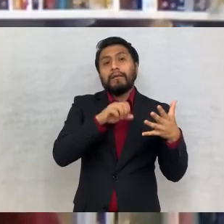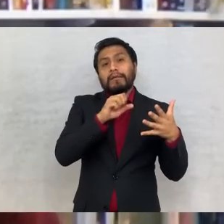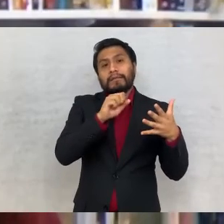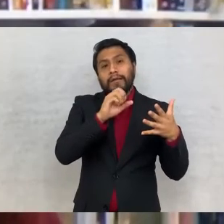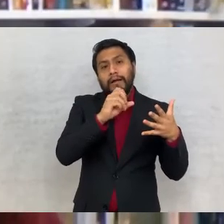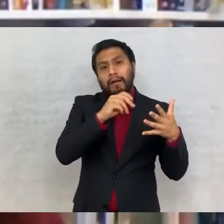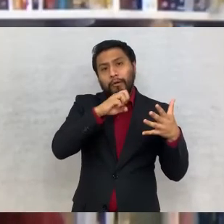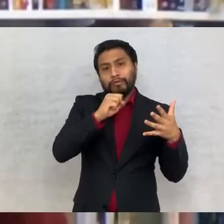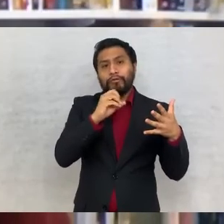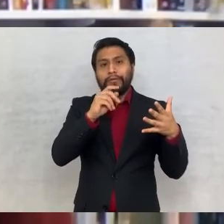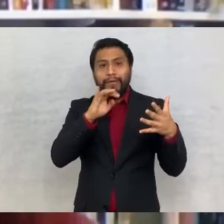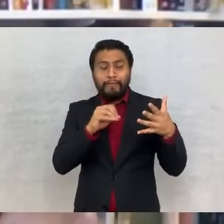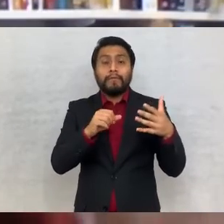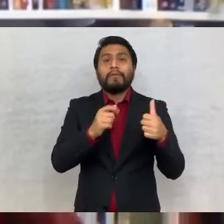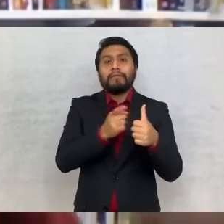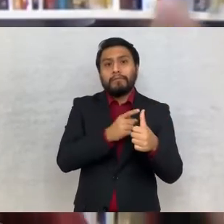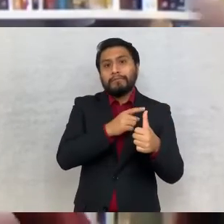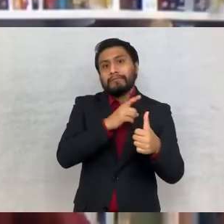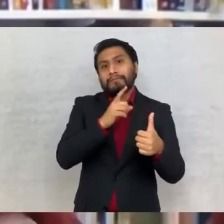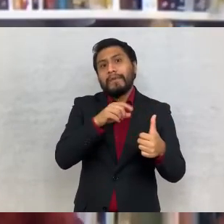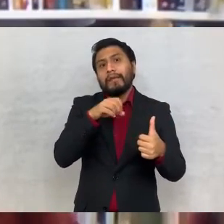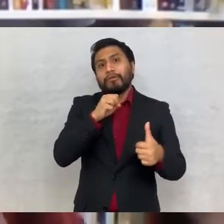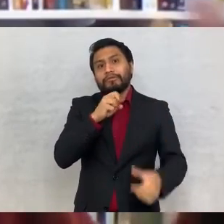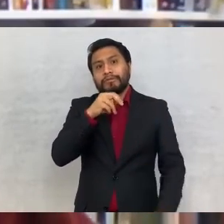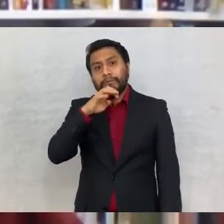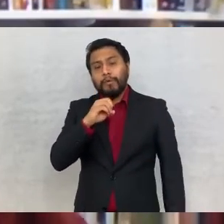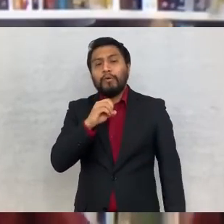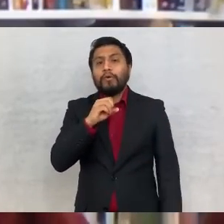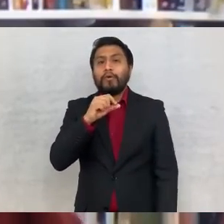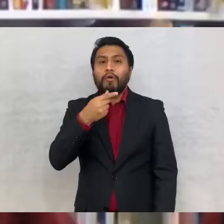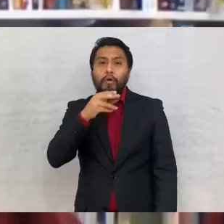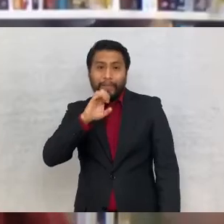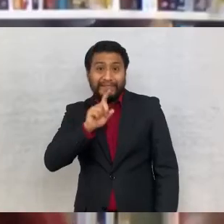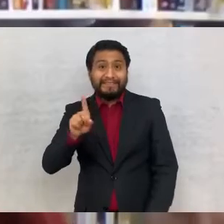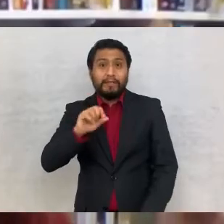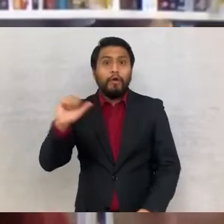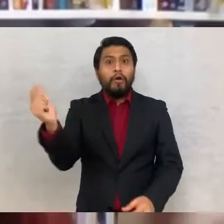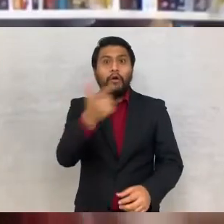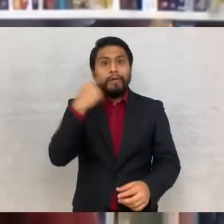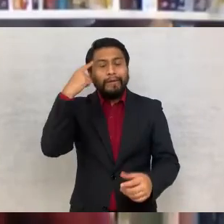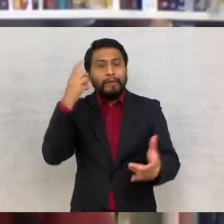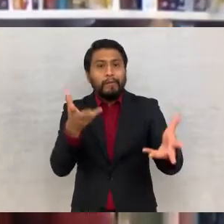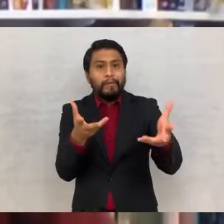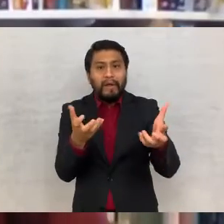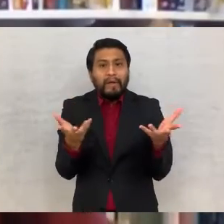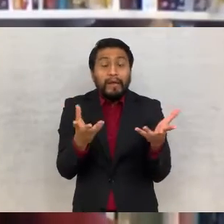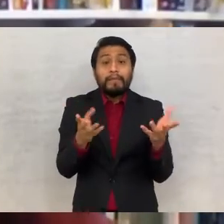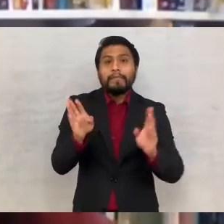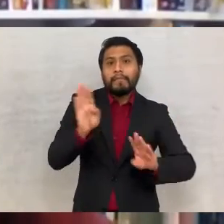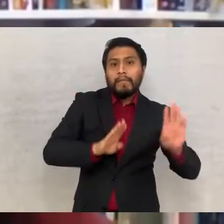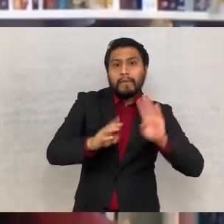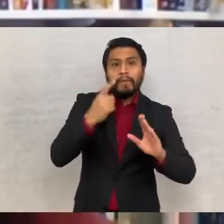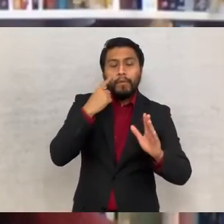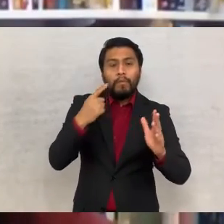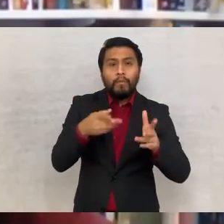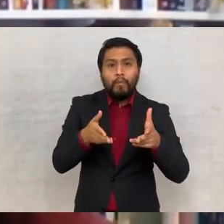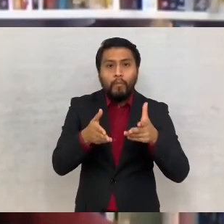Lombroso in Italy to the point of becoming obsessed with measuring abilities in school to make correct selections of the fittest.